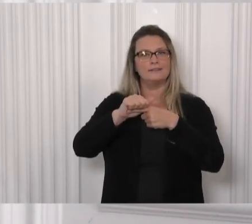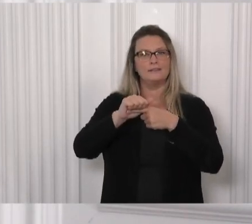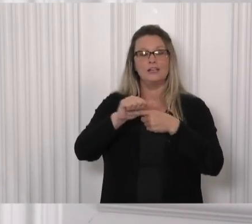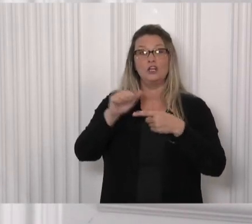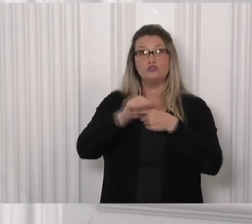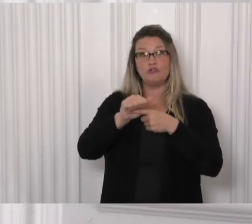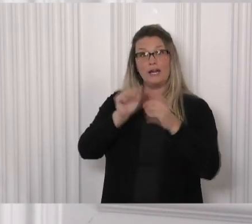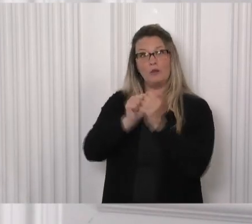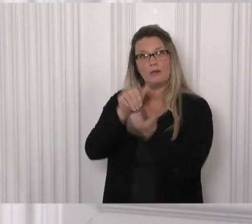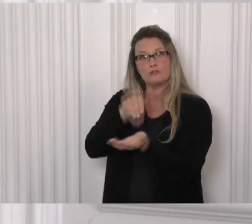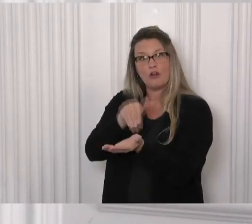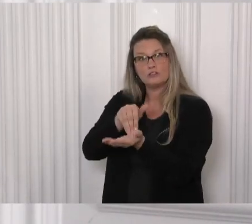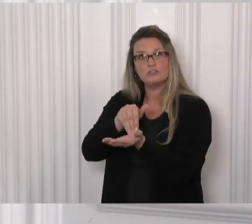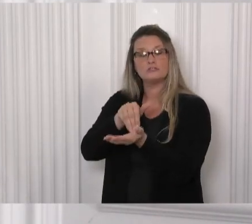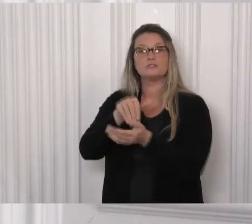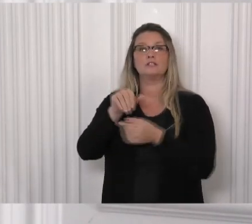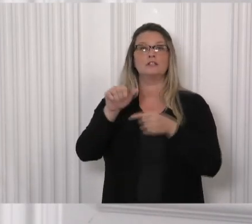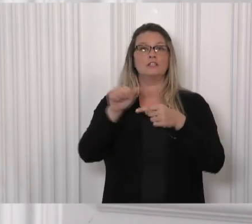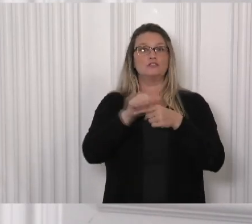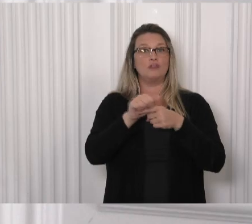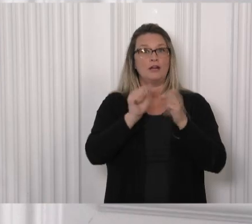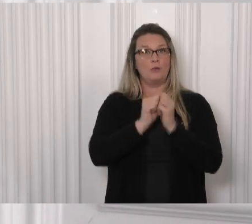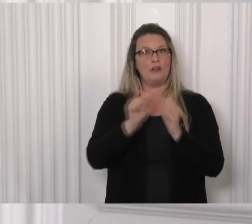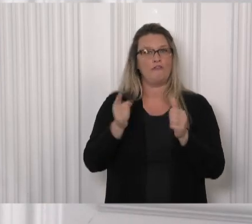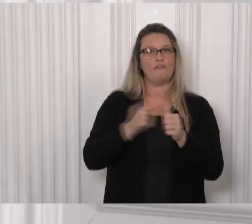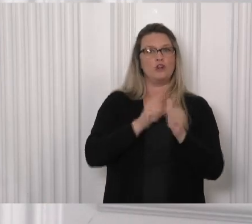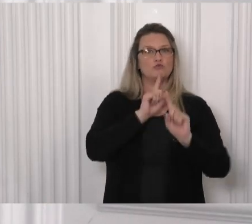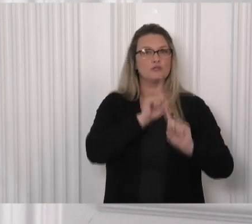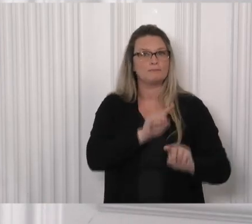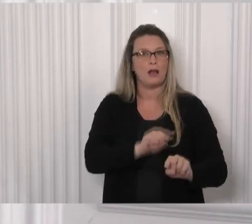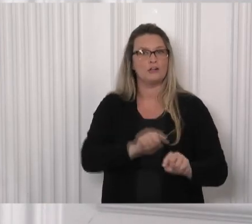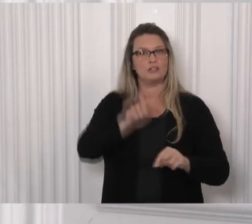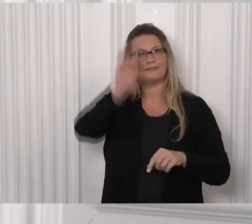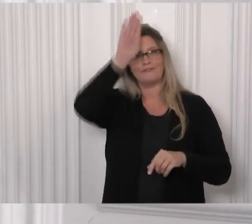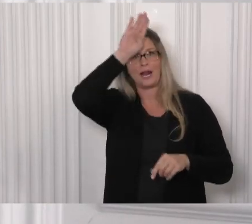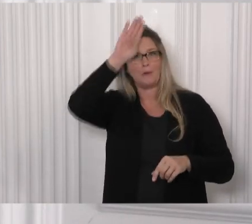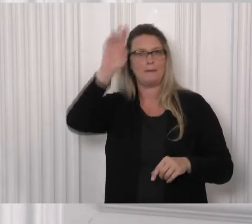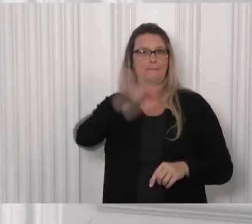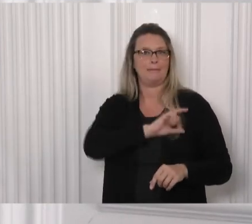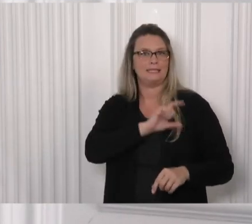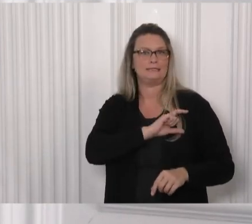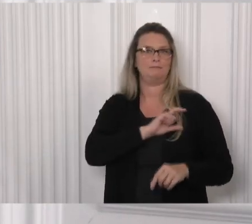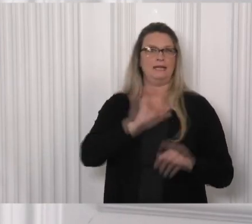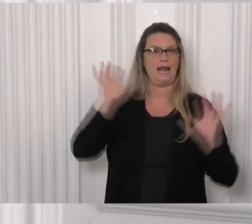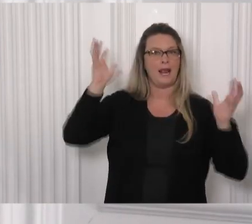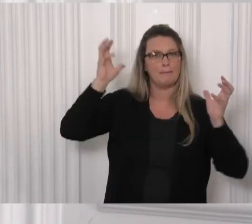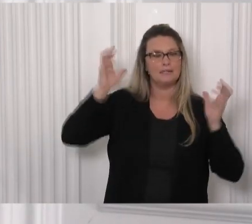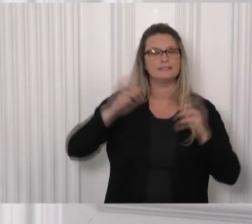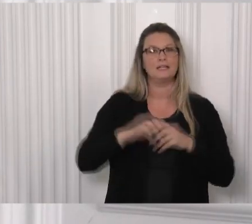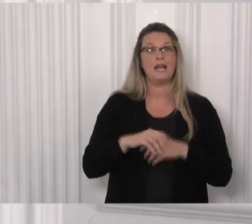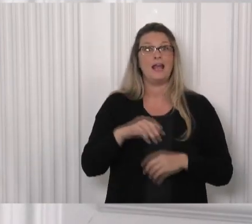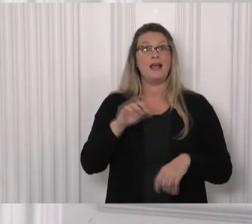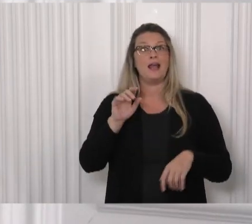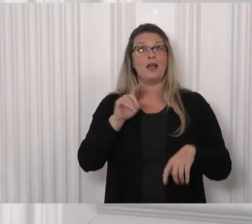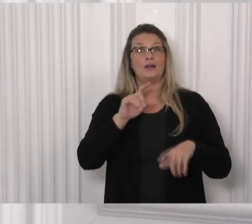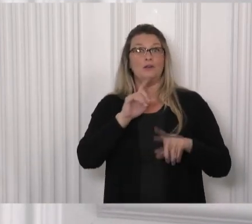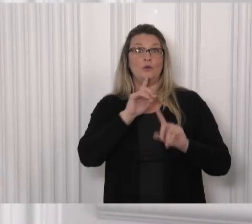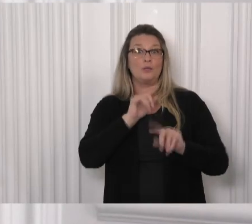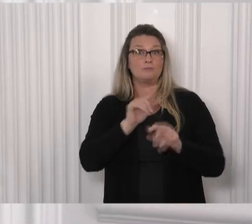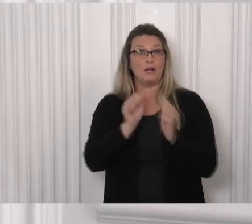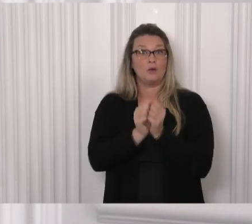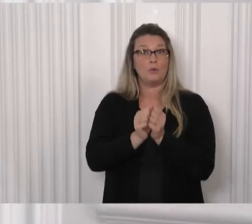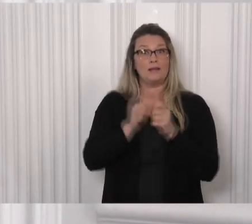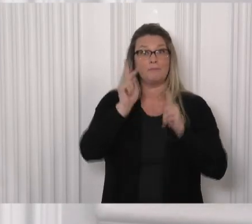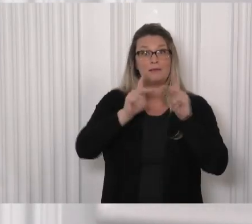medical providers as well as first responders, and we've expanded that into working with the Retailers Association to help